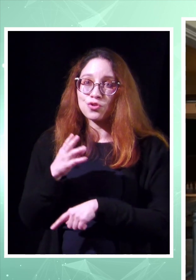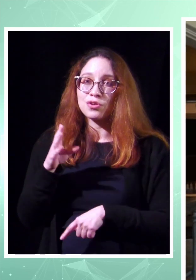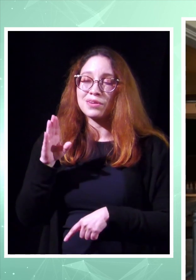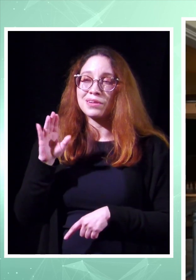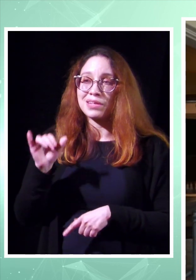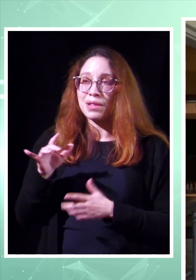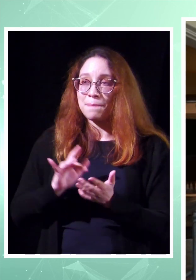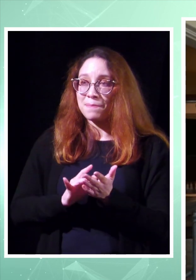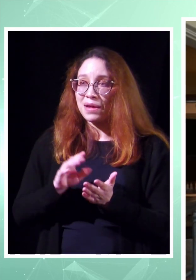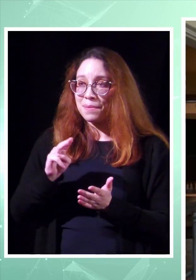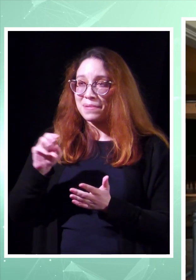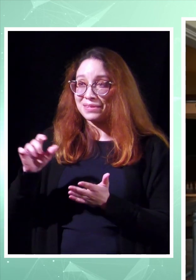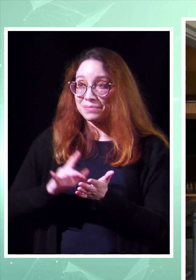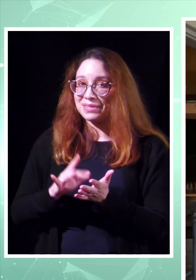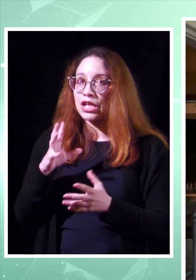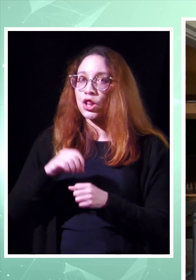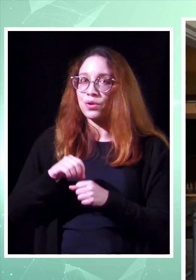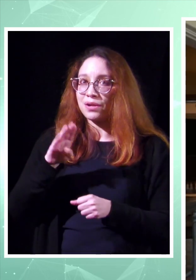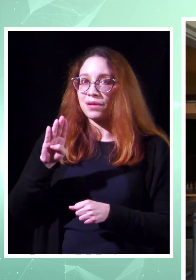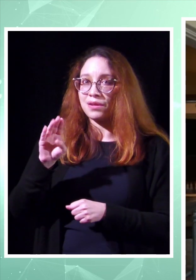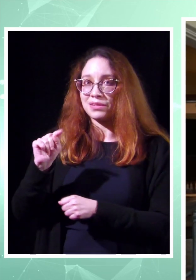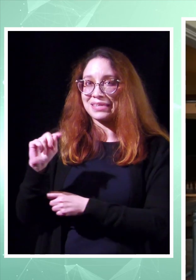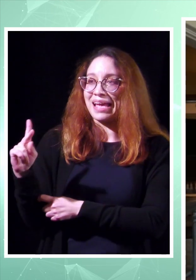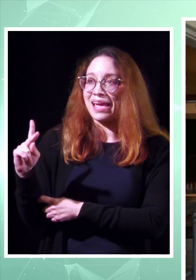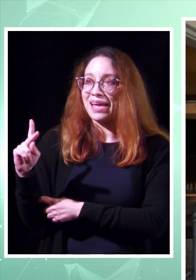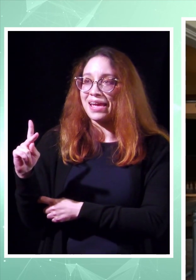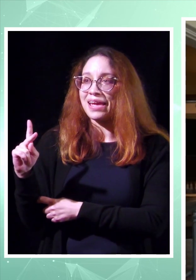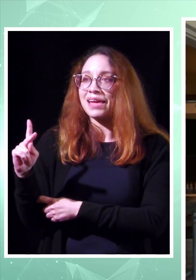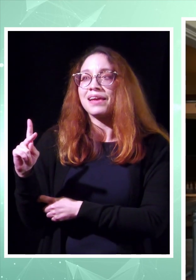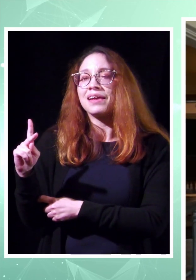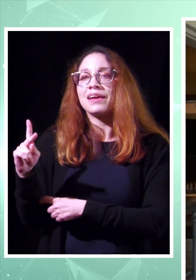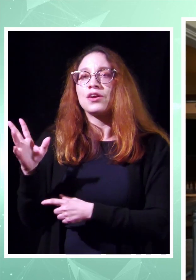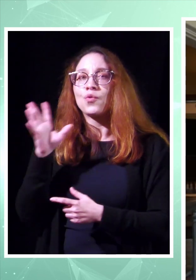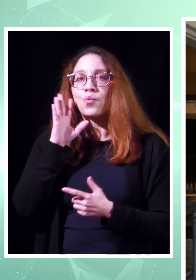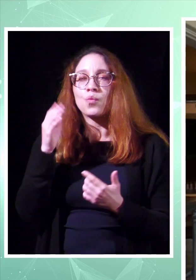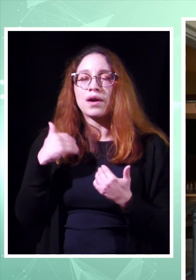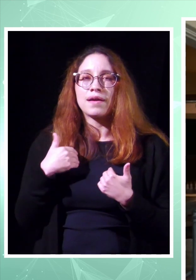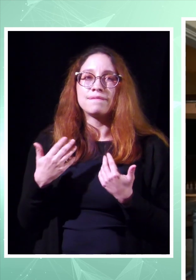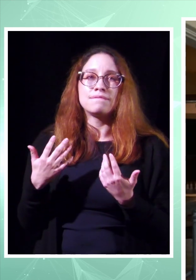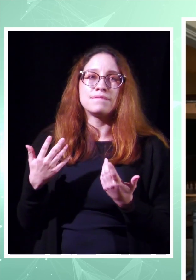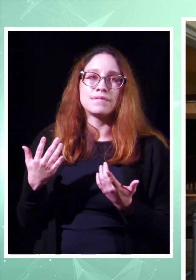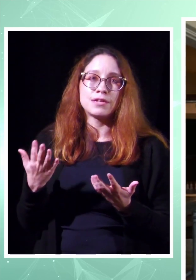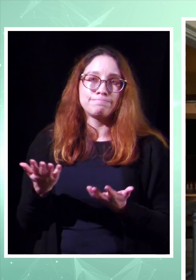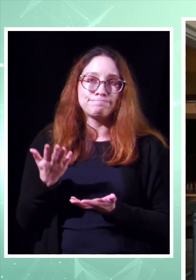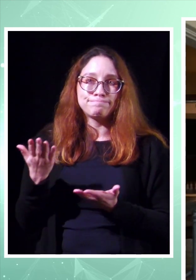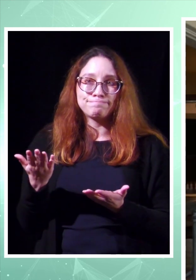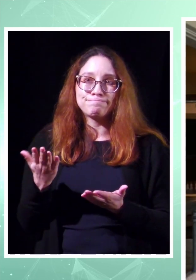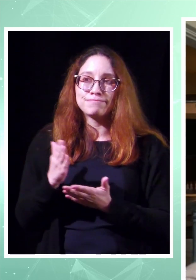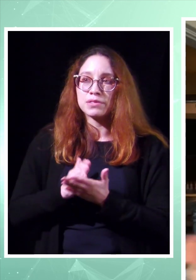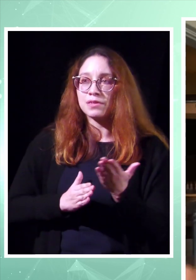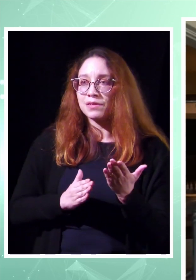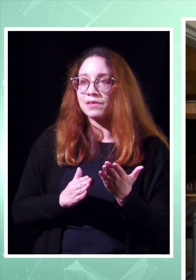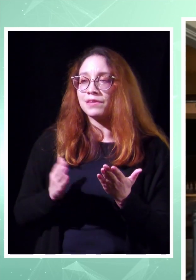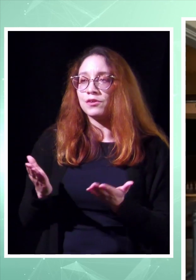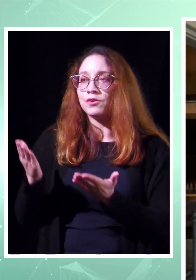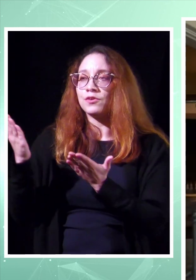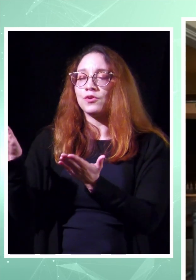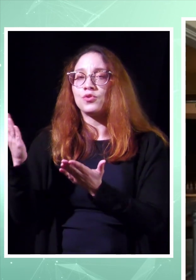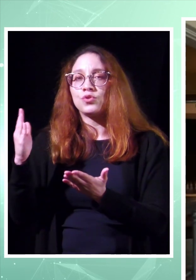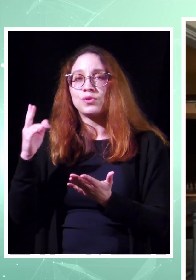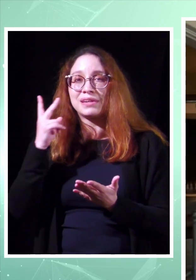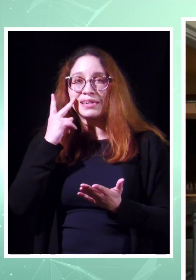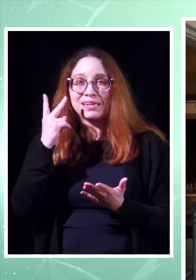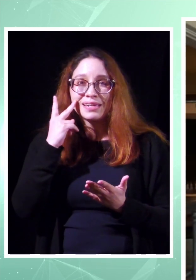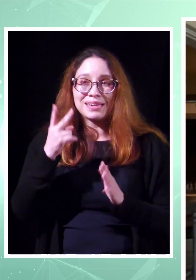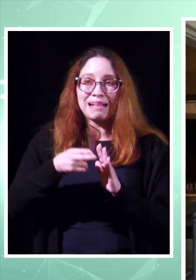medicines, including BTK inhibitors. And so invariably, we're going to have some recommendations when we